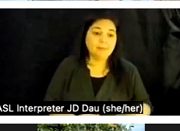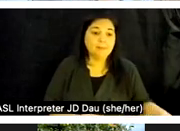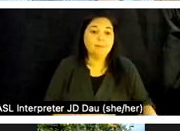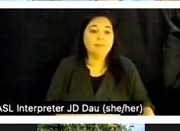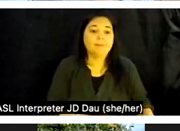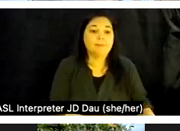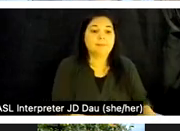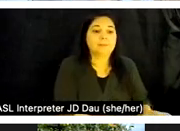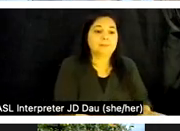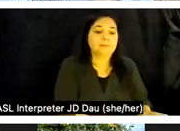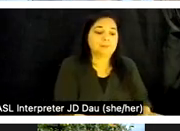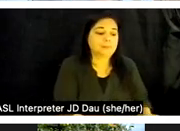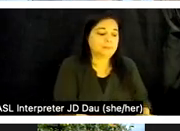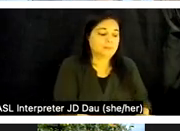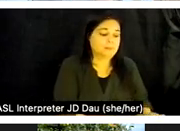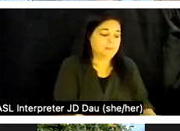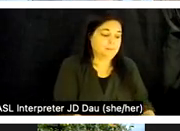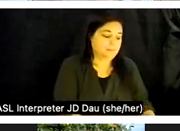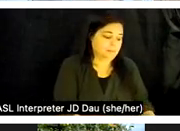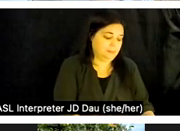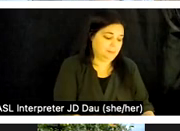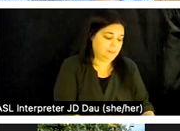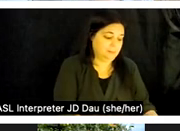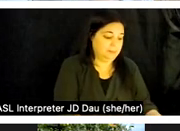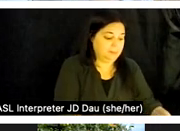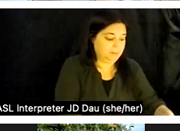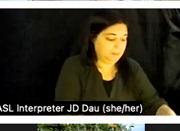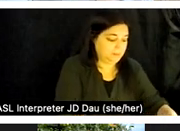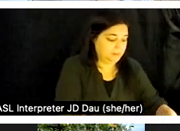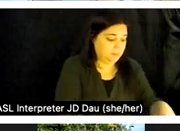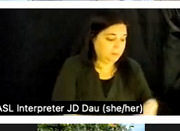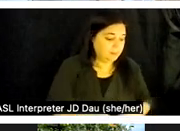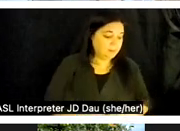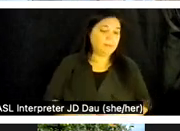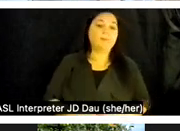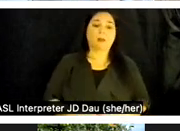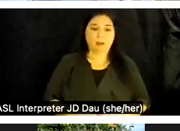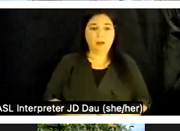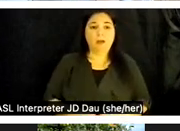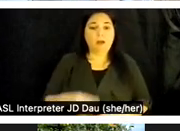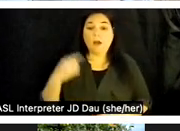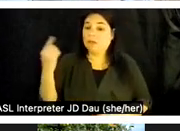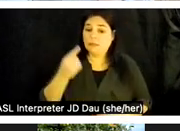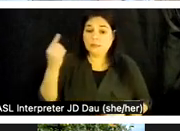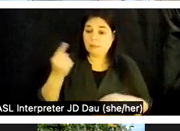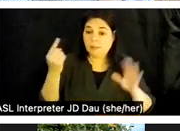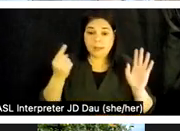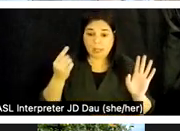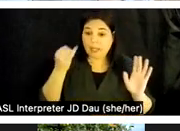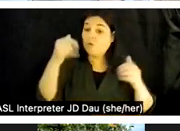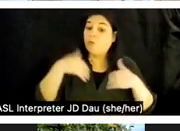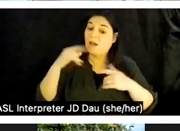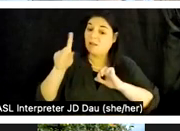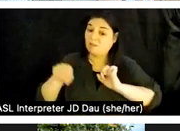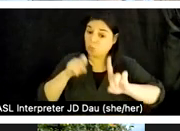So one thing that we failed to mention at the beginning is that if you have questions, feel free to type them